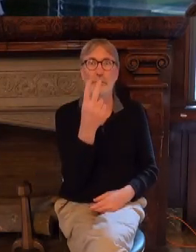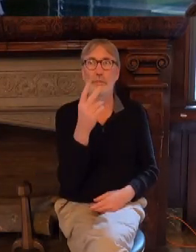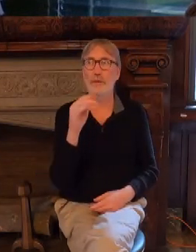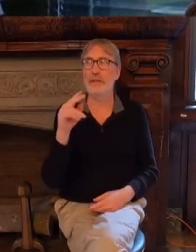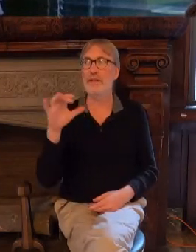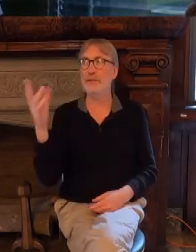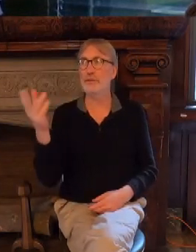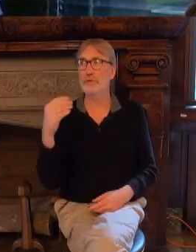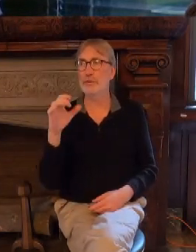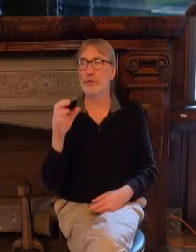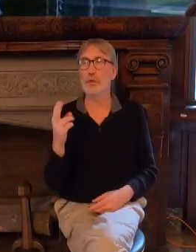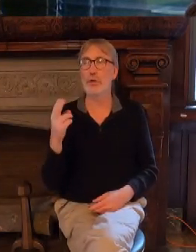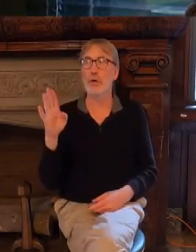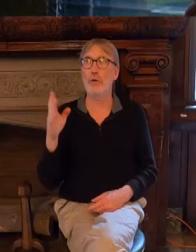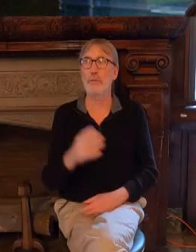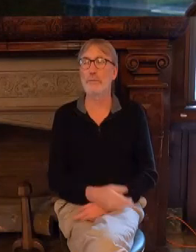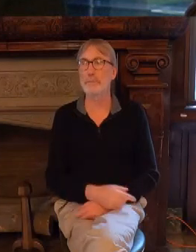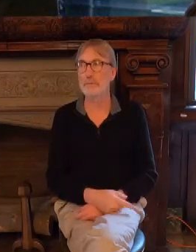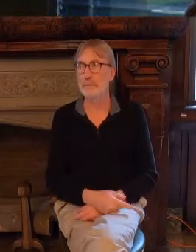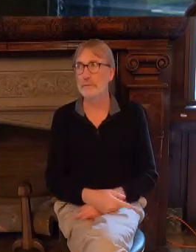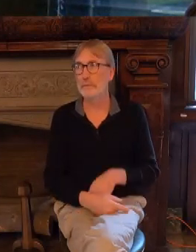I couldn't agree more.